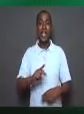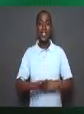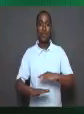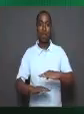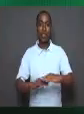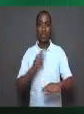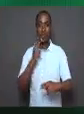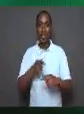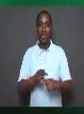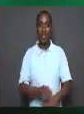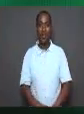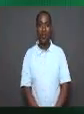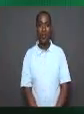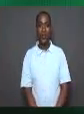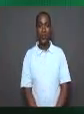peristalsis.